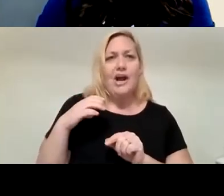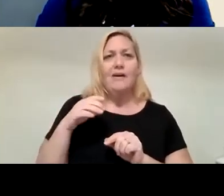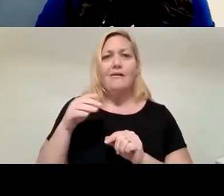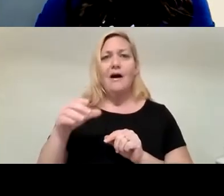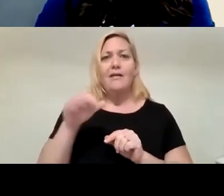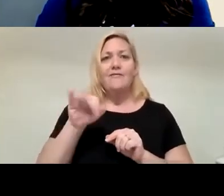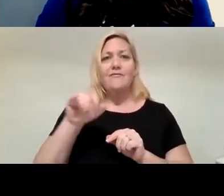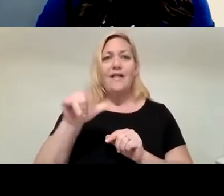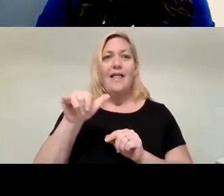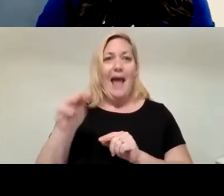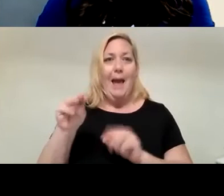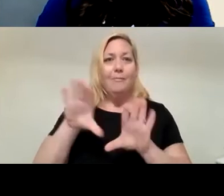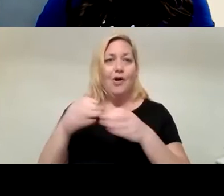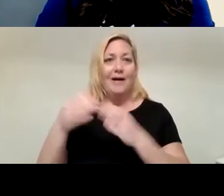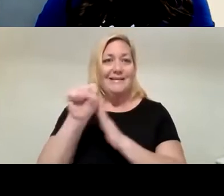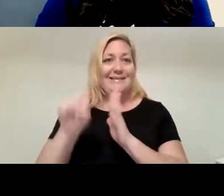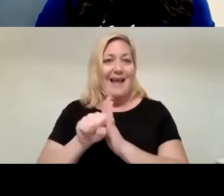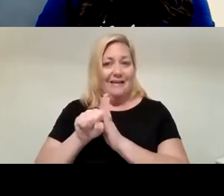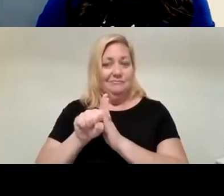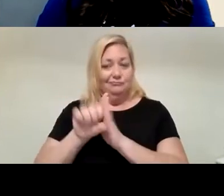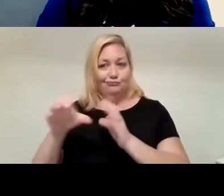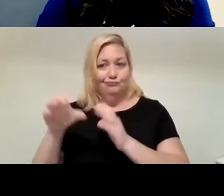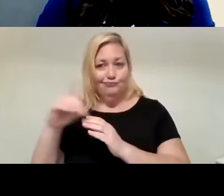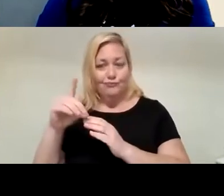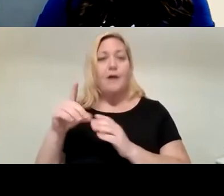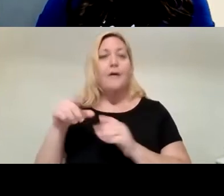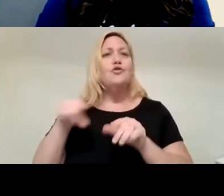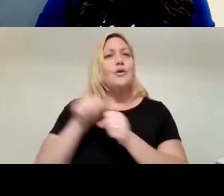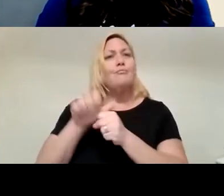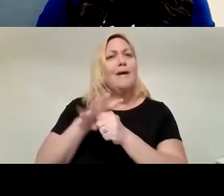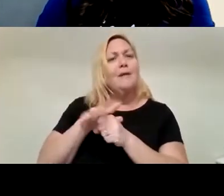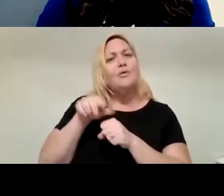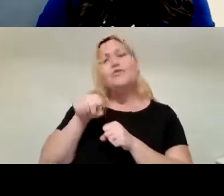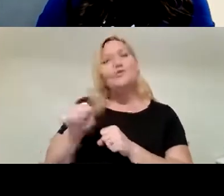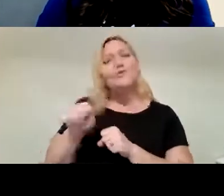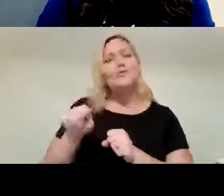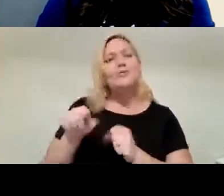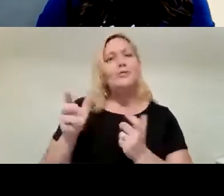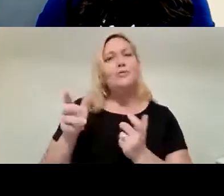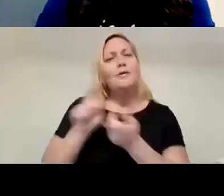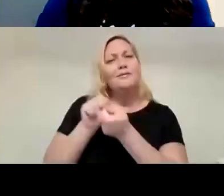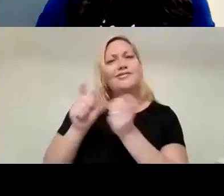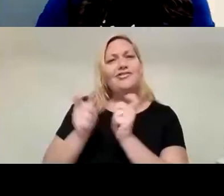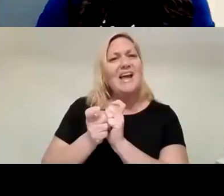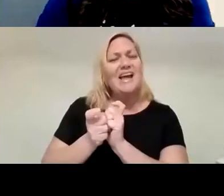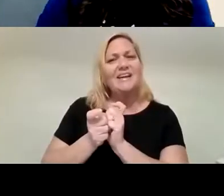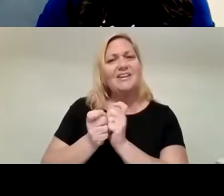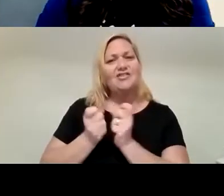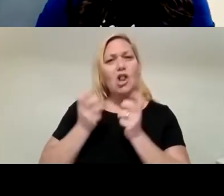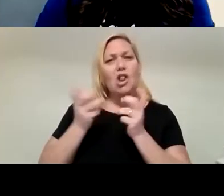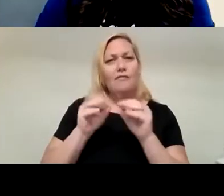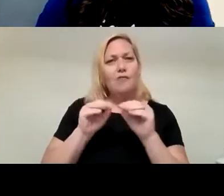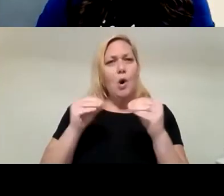Phil-Am caucus or the state party, and during this pandemic, did you change a lot of your